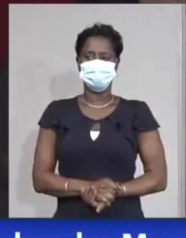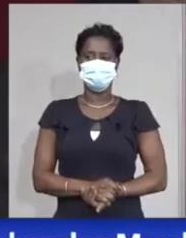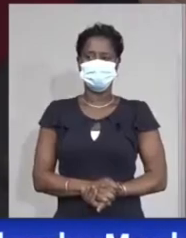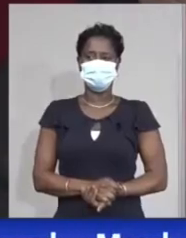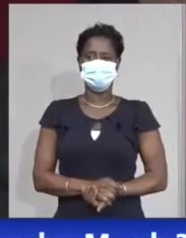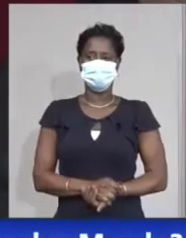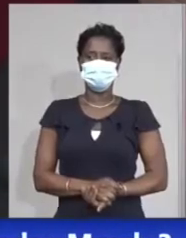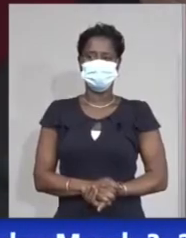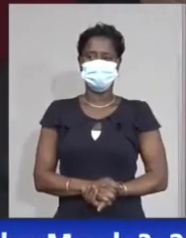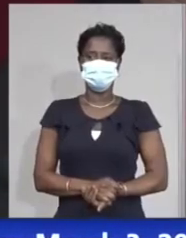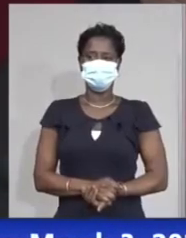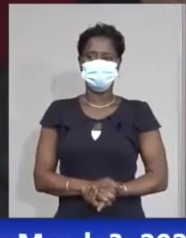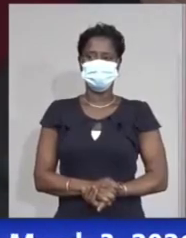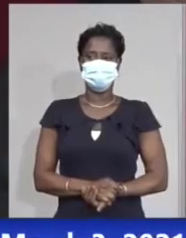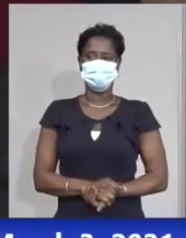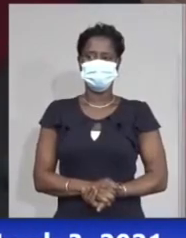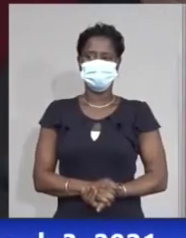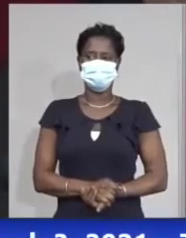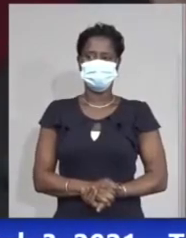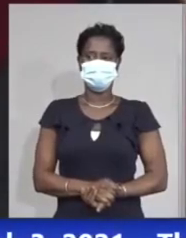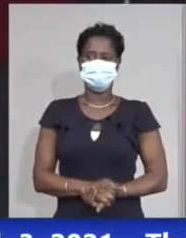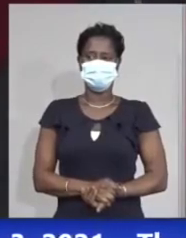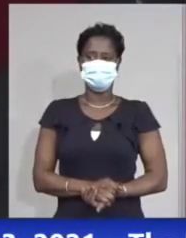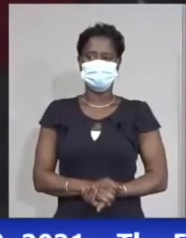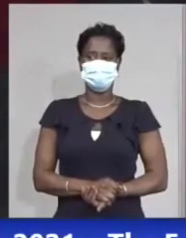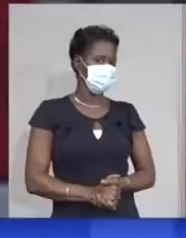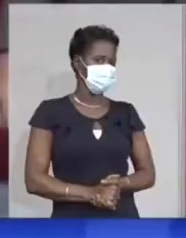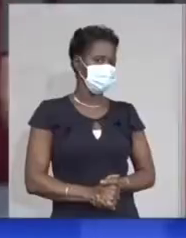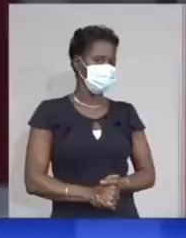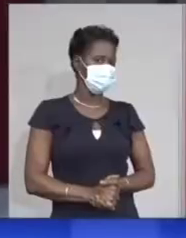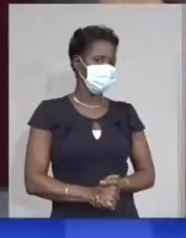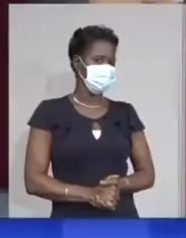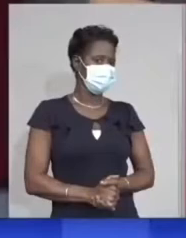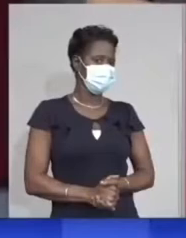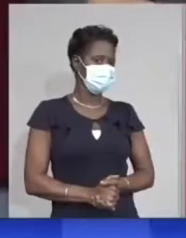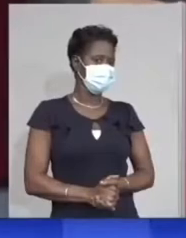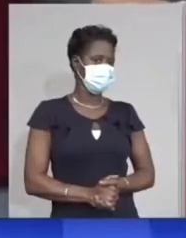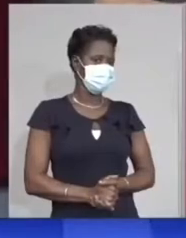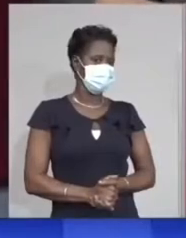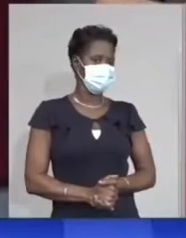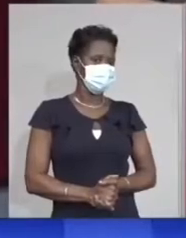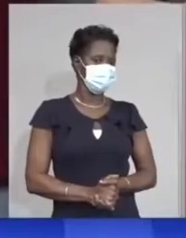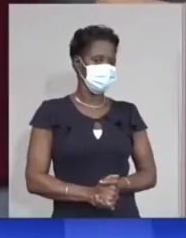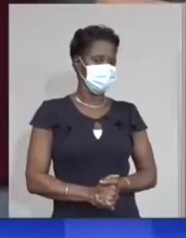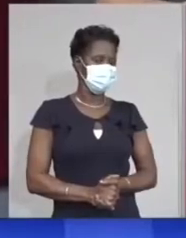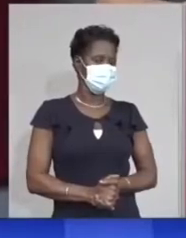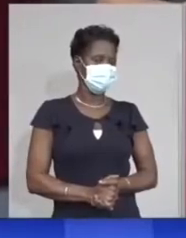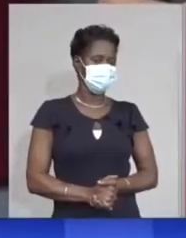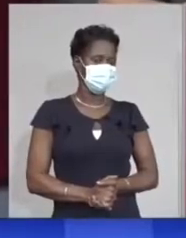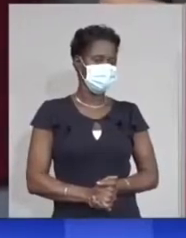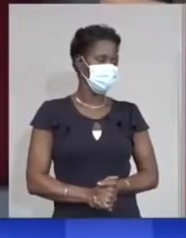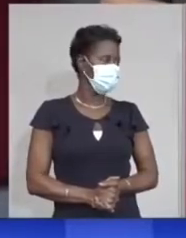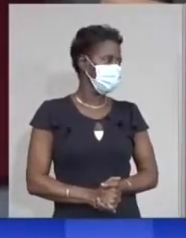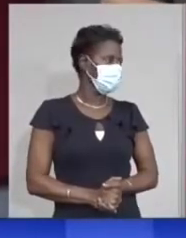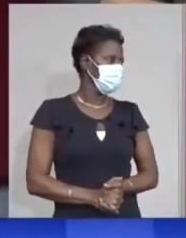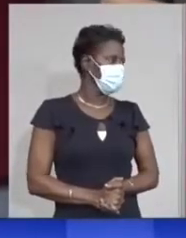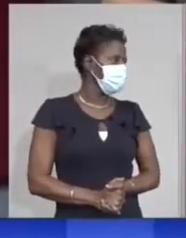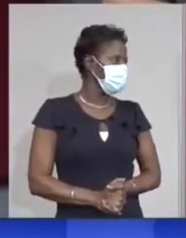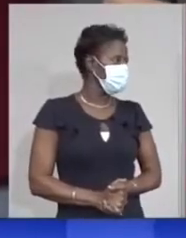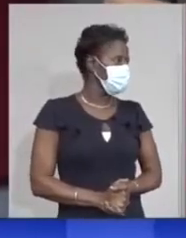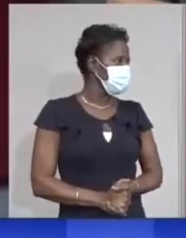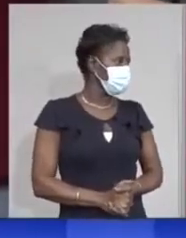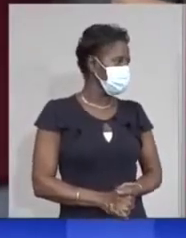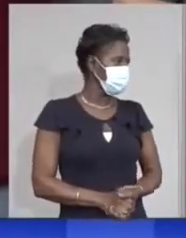Lucian vaccinated. On Thursday, the Ministry of Health and Wellness hosted a vaccination exercise at the Finance Administrative